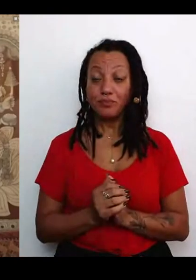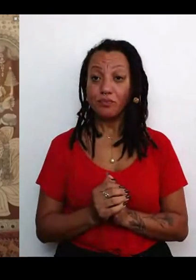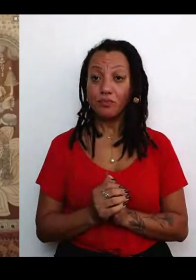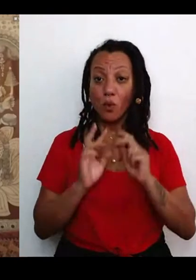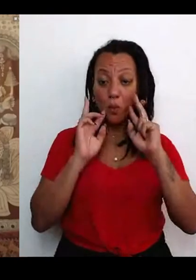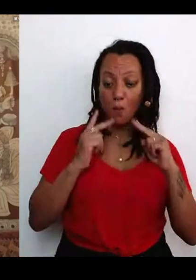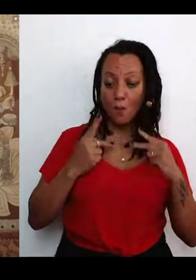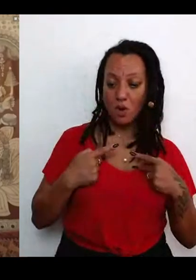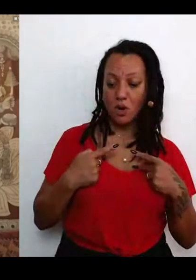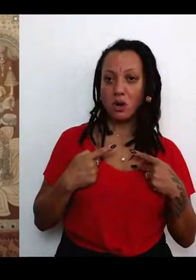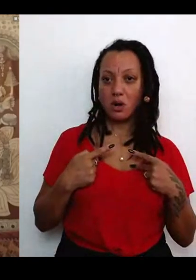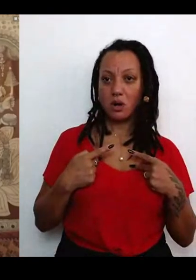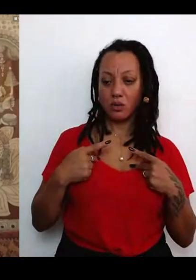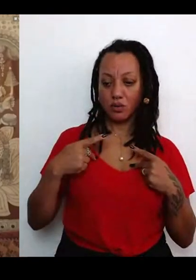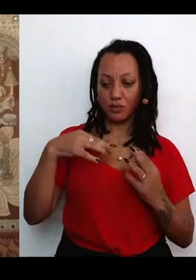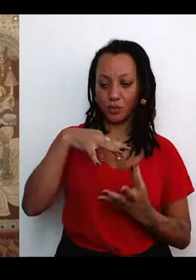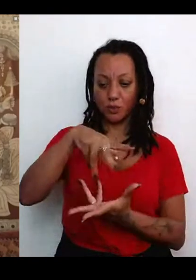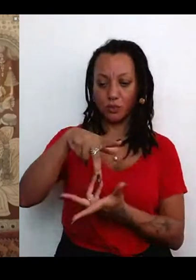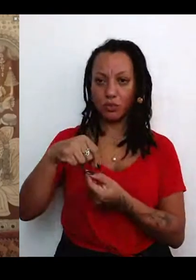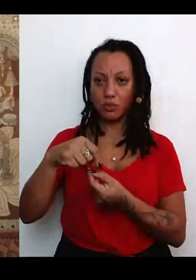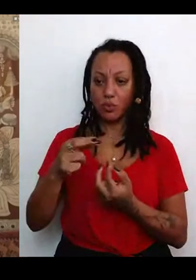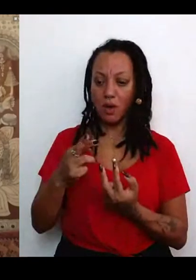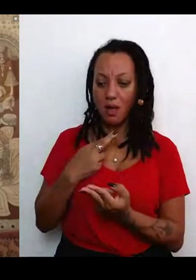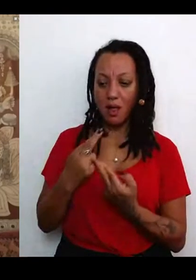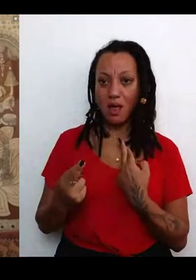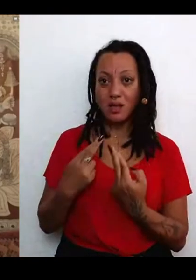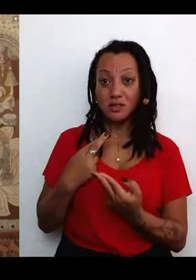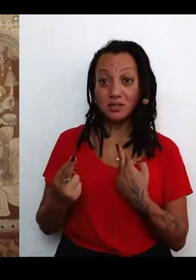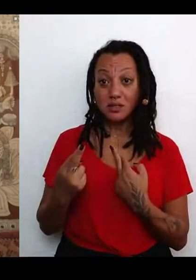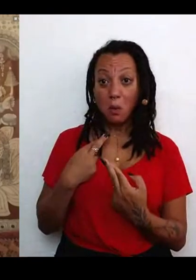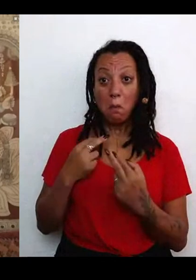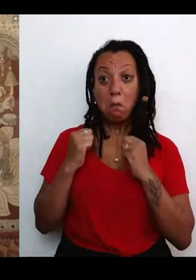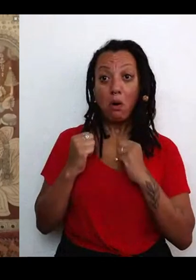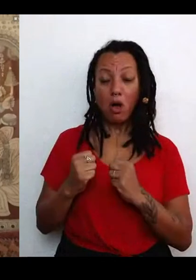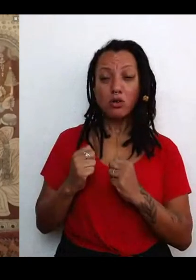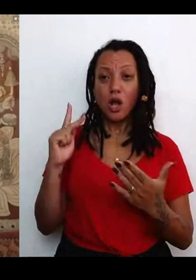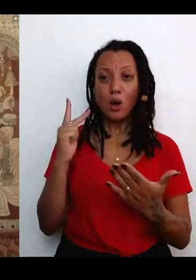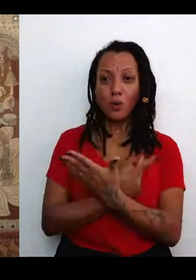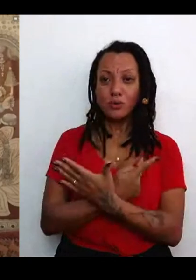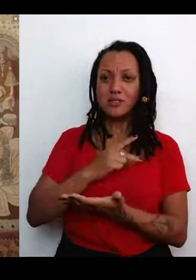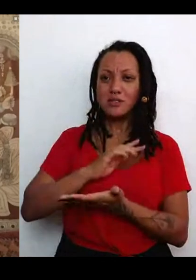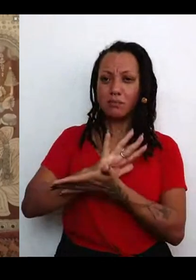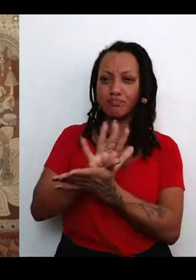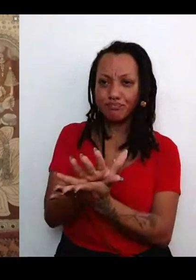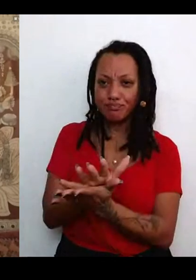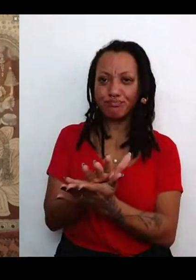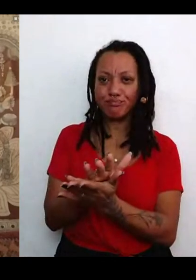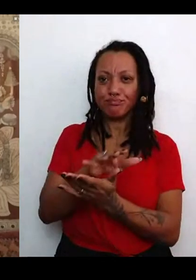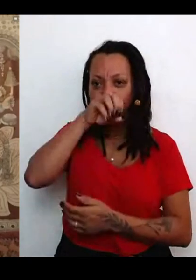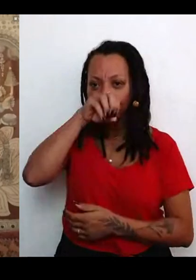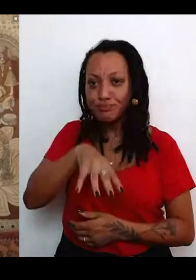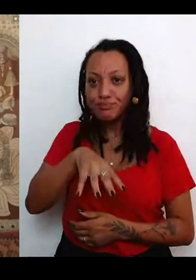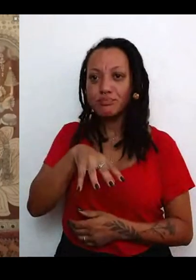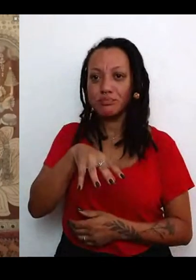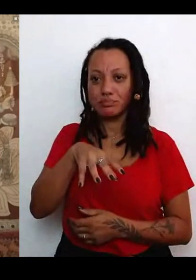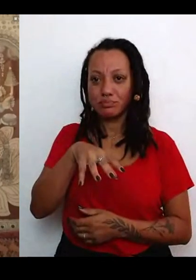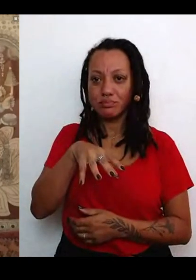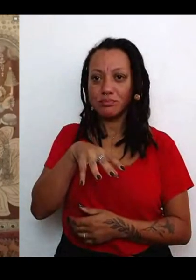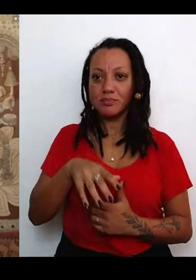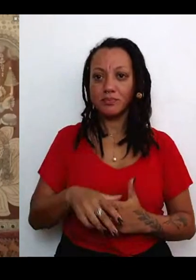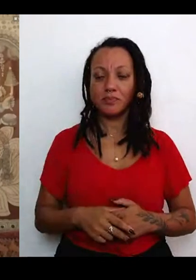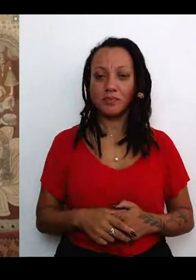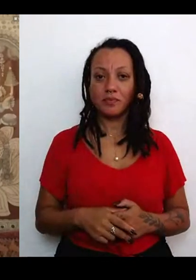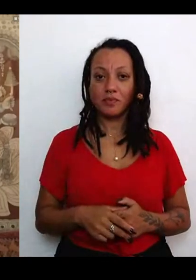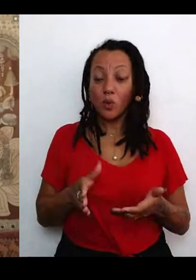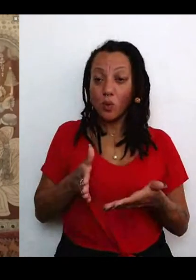all what did bacon write in his book The masculine birth of time and he's called the father of